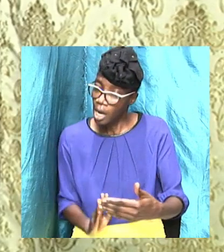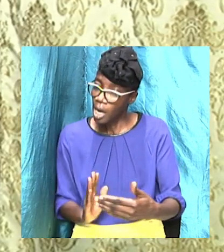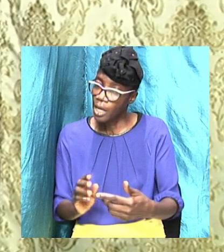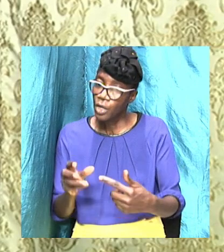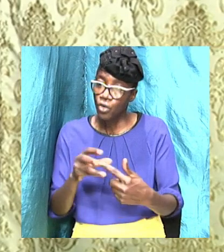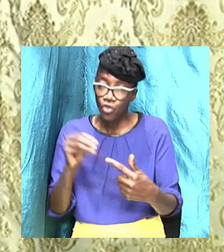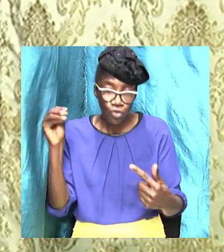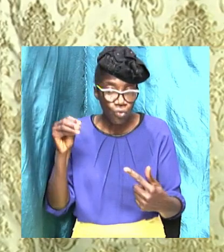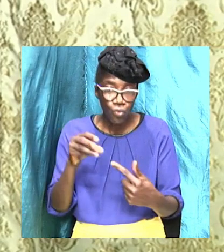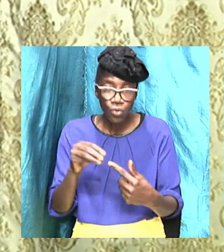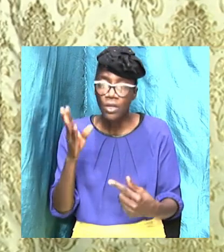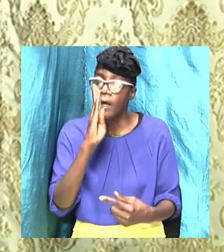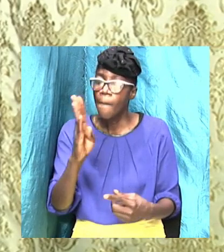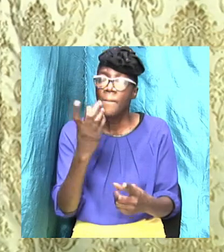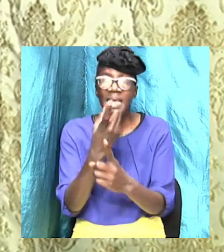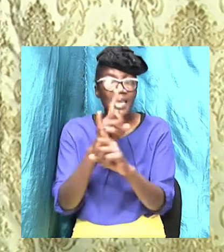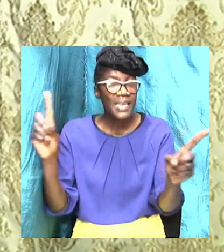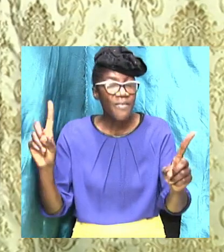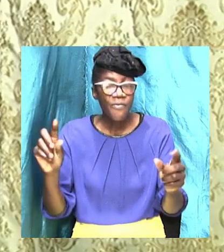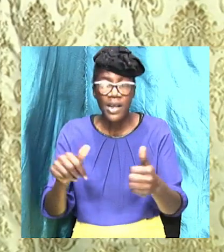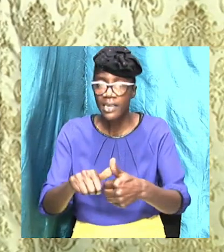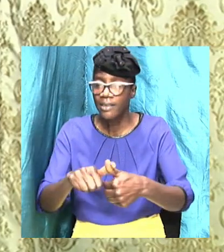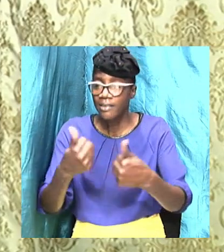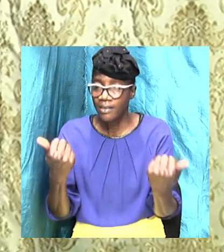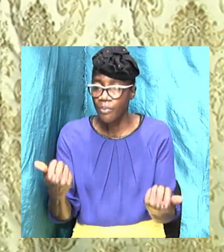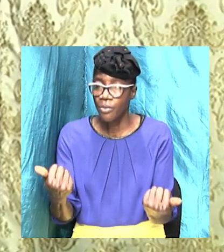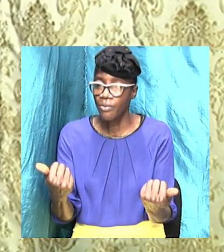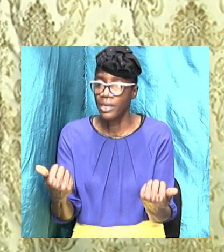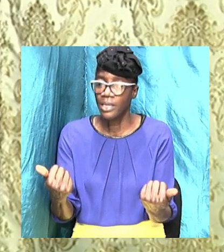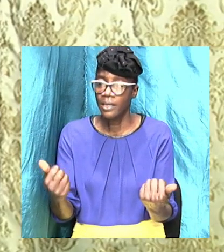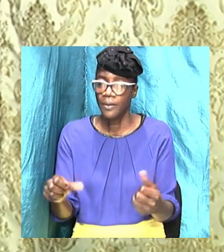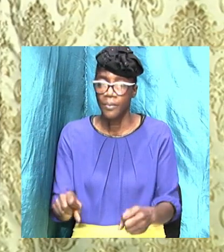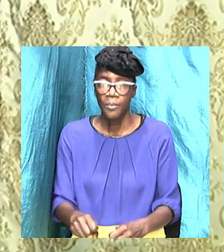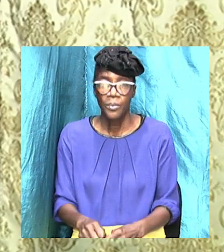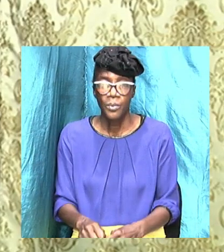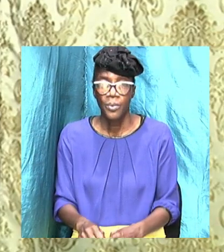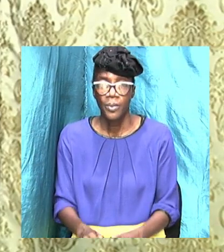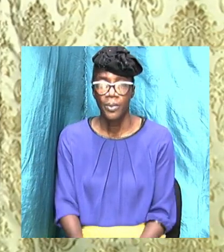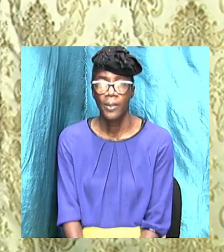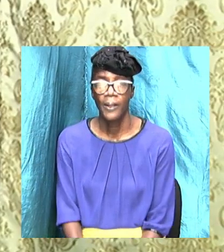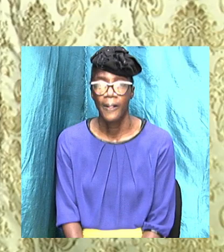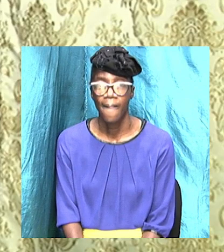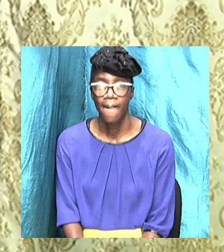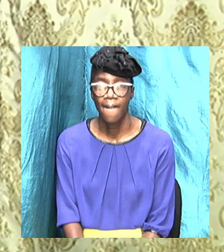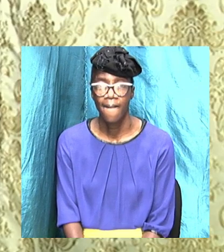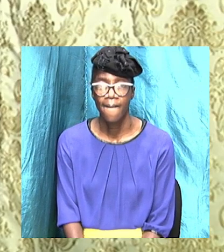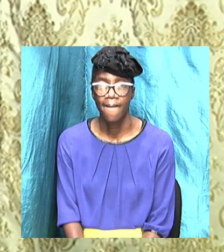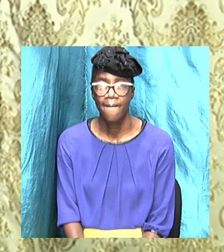choose you, you must be different, you must be separate, set apart, you must be peculiar.